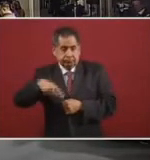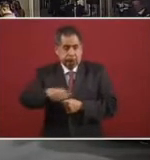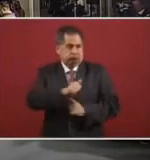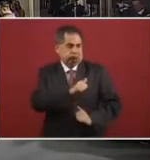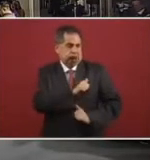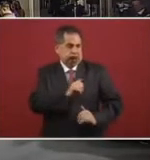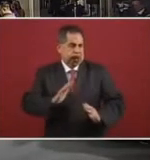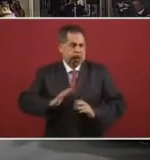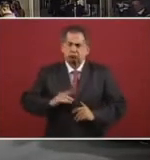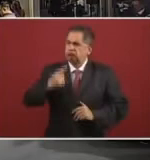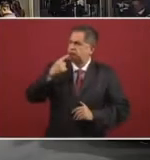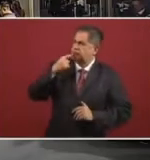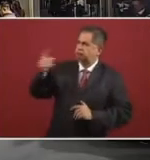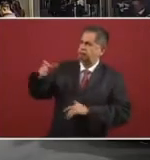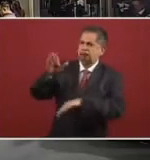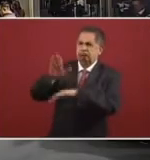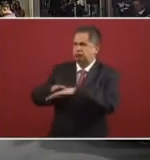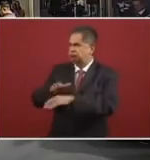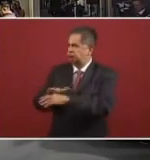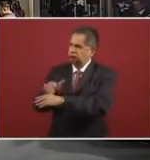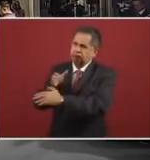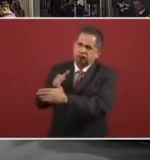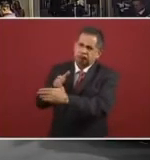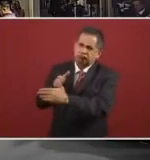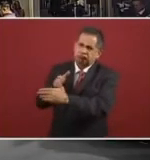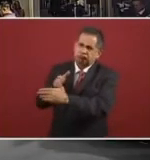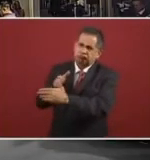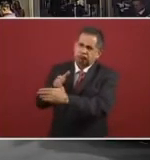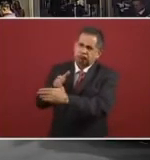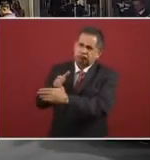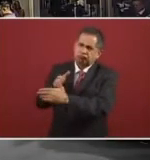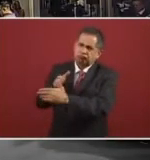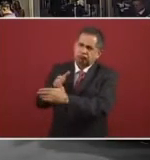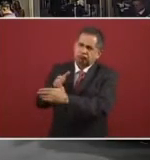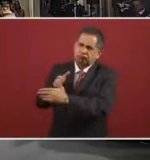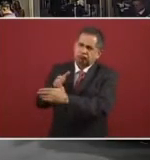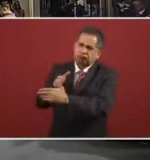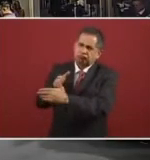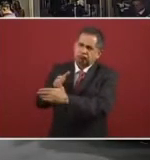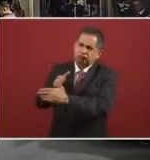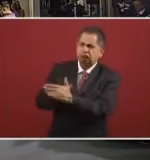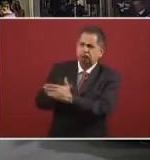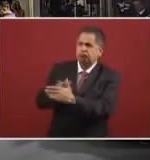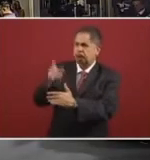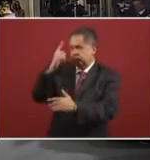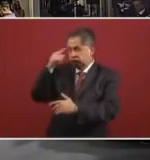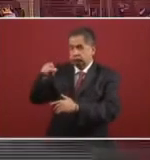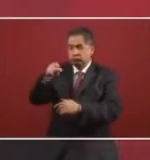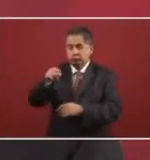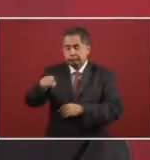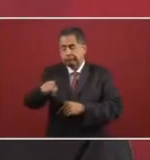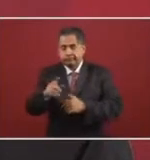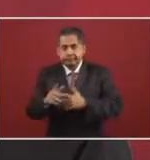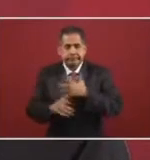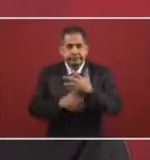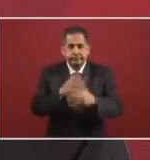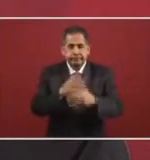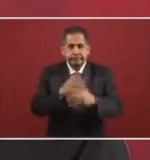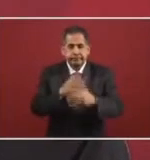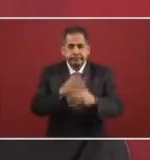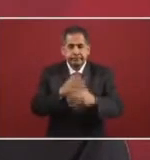military, y las operaciones policiales, and the police operations, fue el